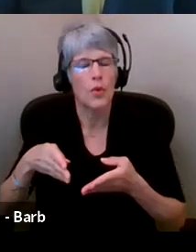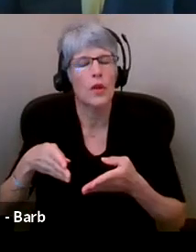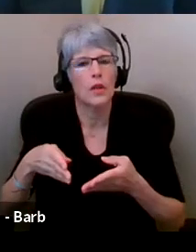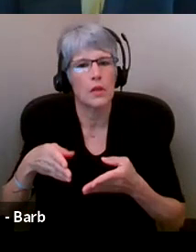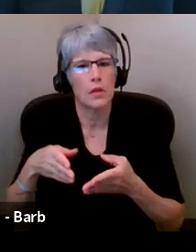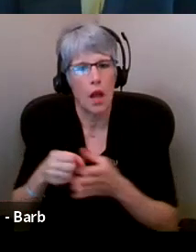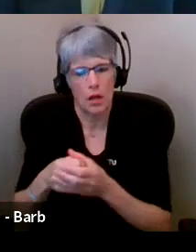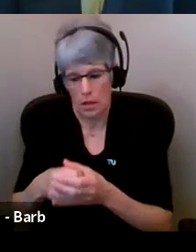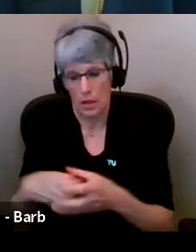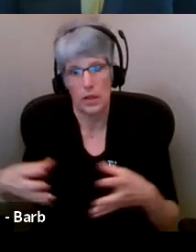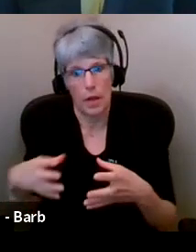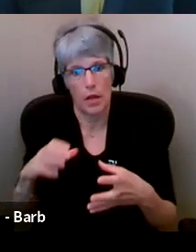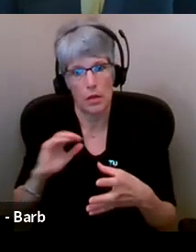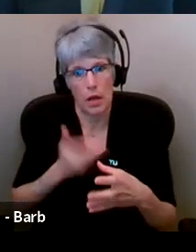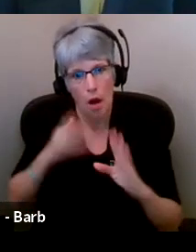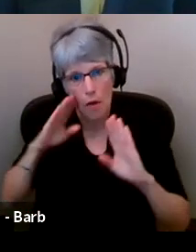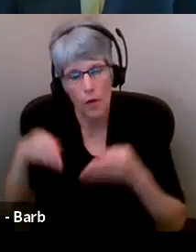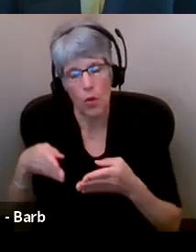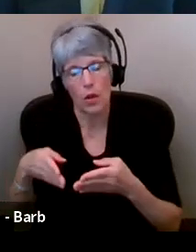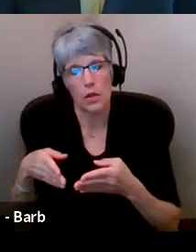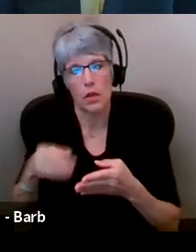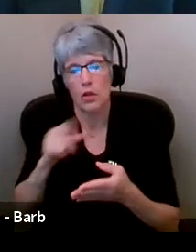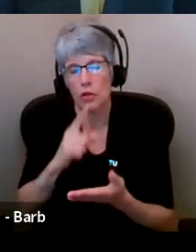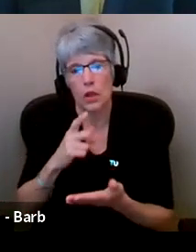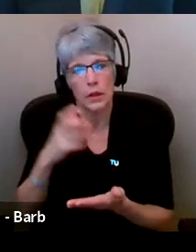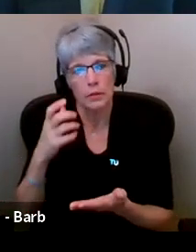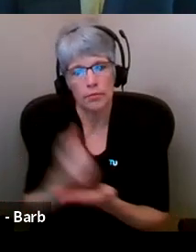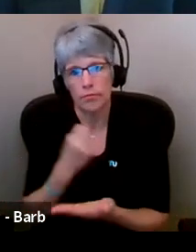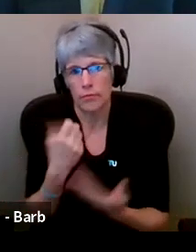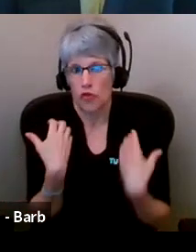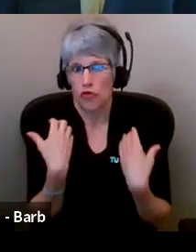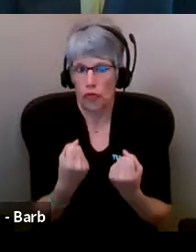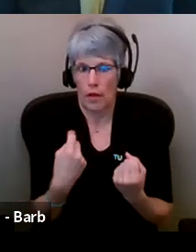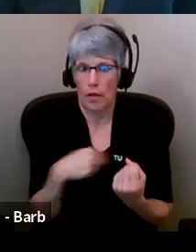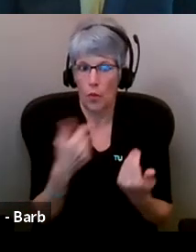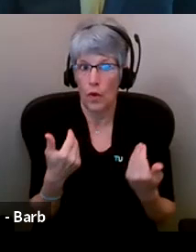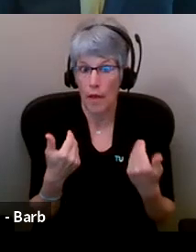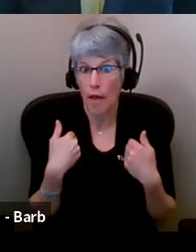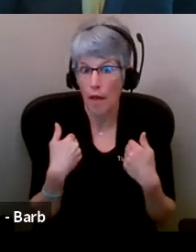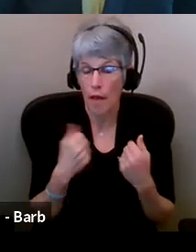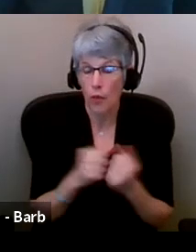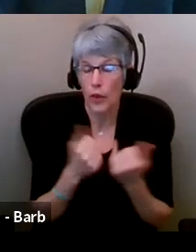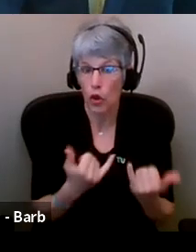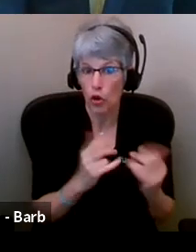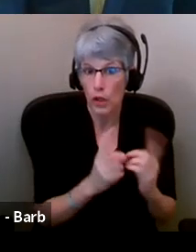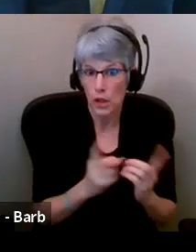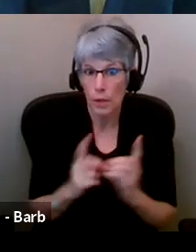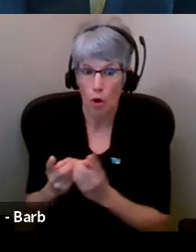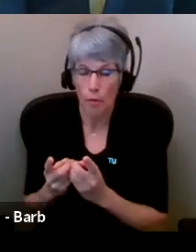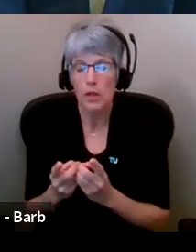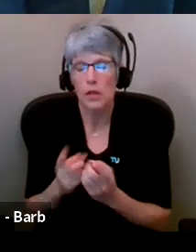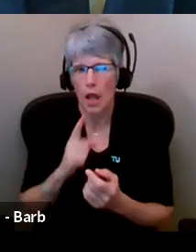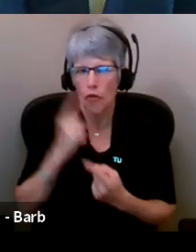expanding our focus there, really leveraging the strength that we have in our current department, really thinking